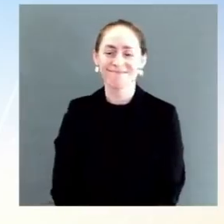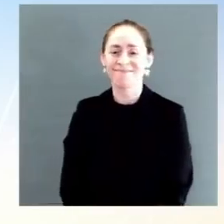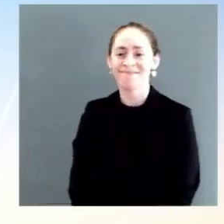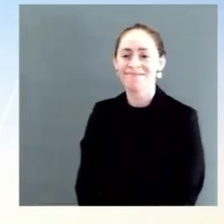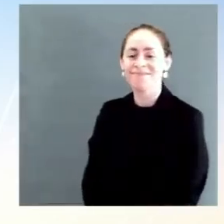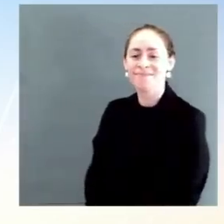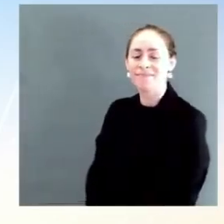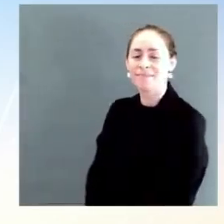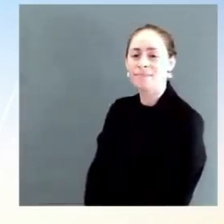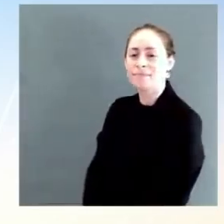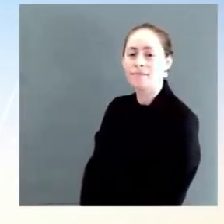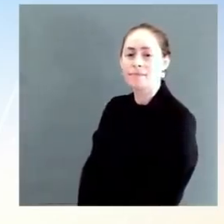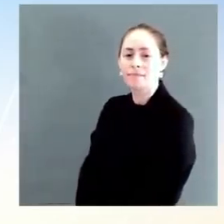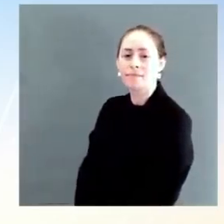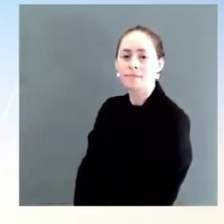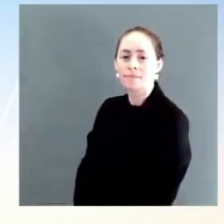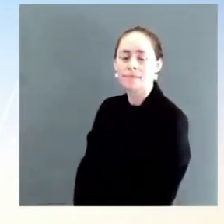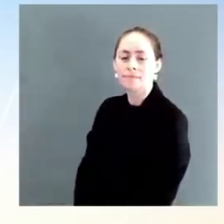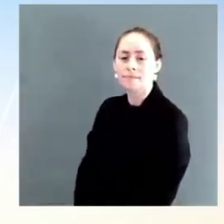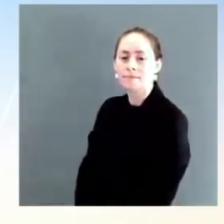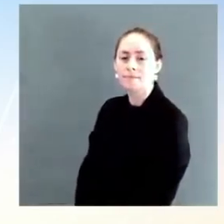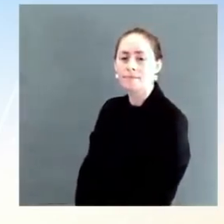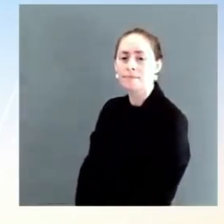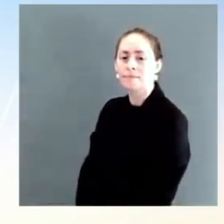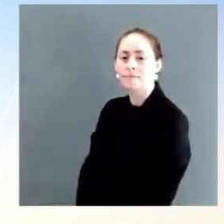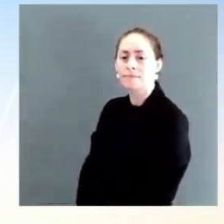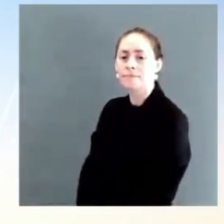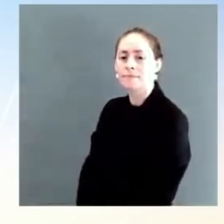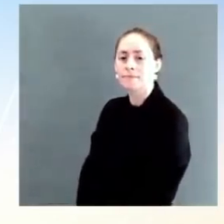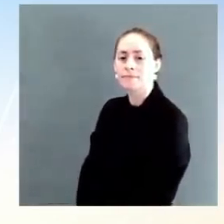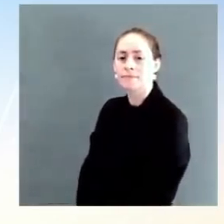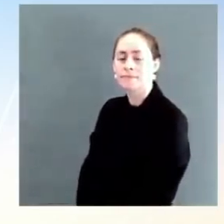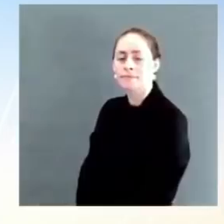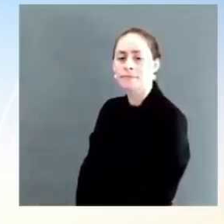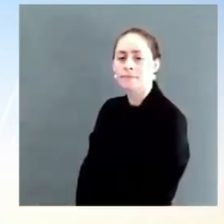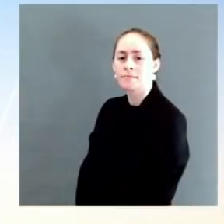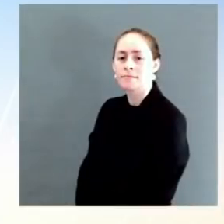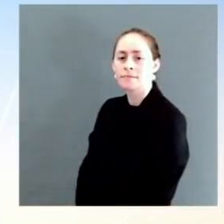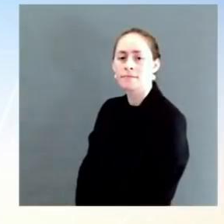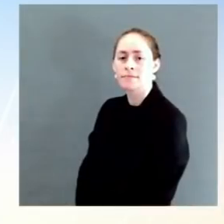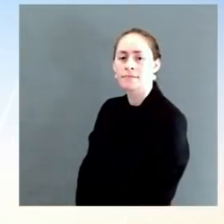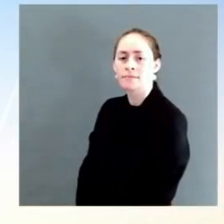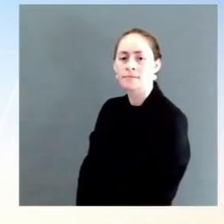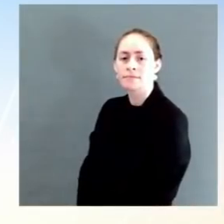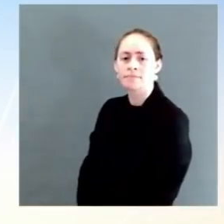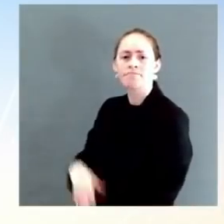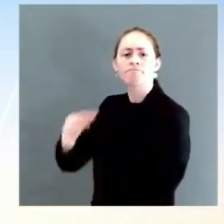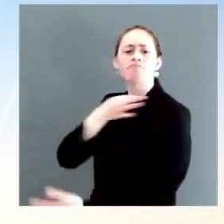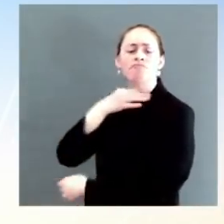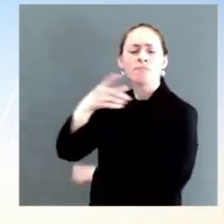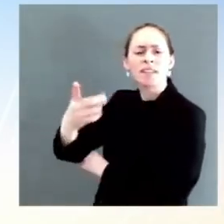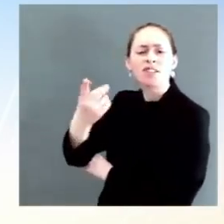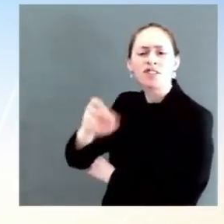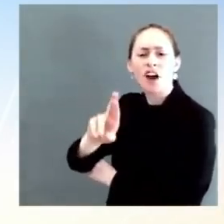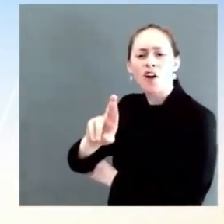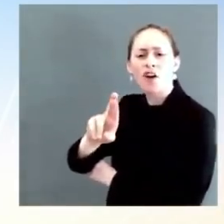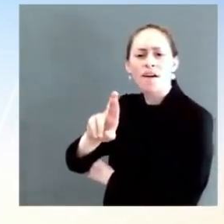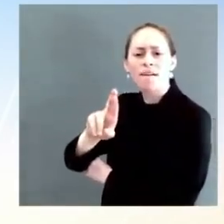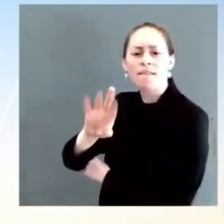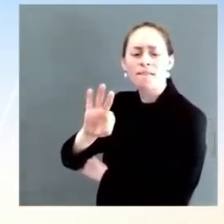question on, and a follow-up on what Dr. Fauci said. He said, especially the African countries where the variant has been